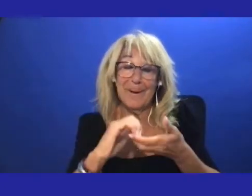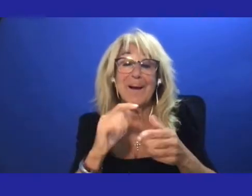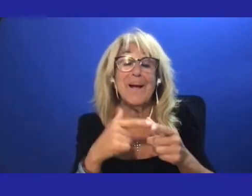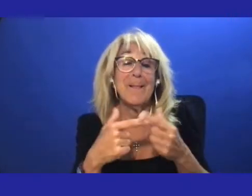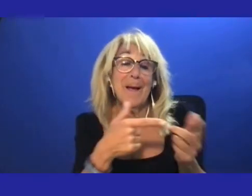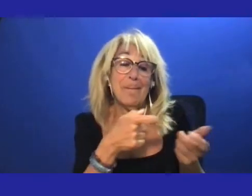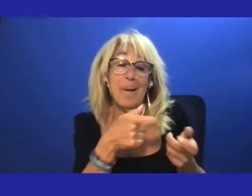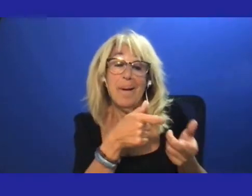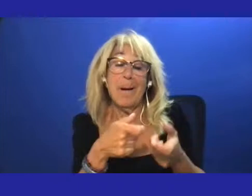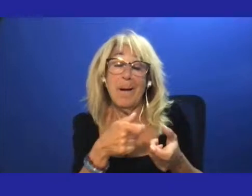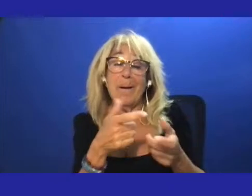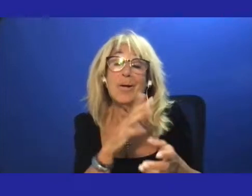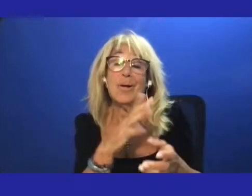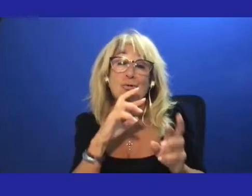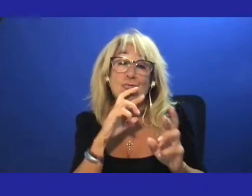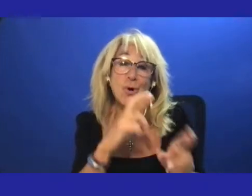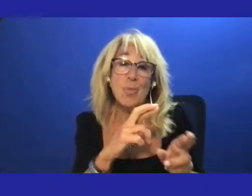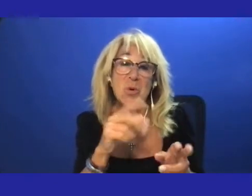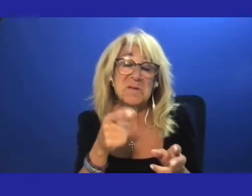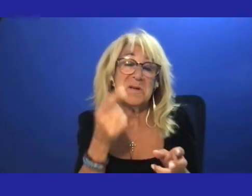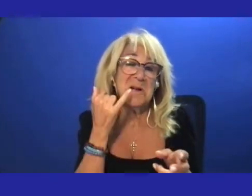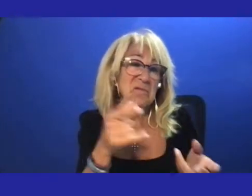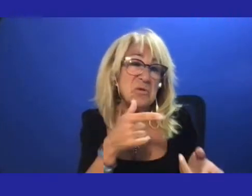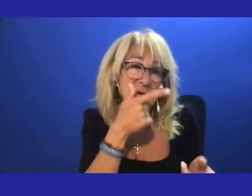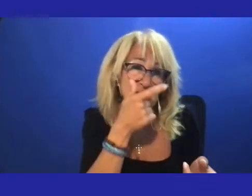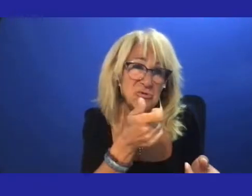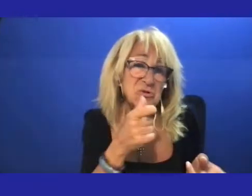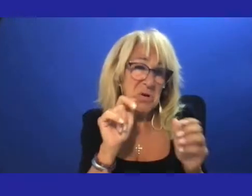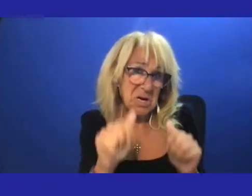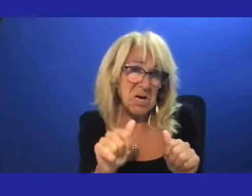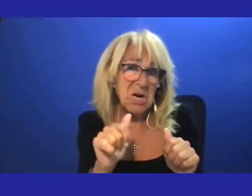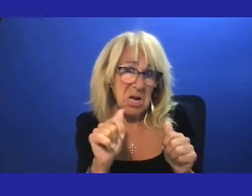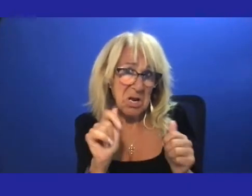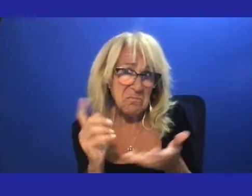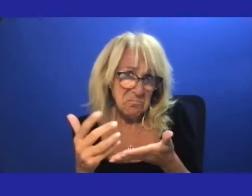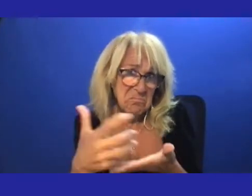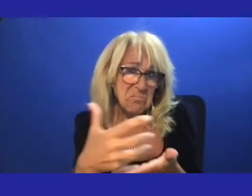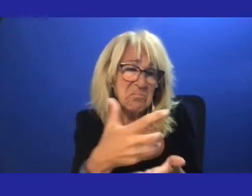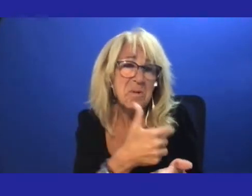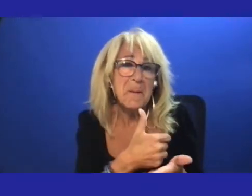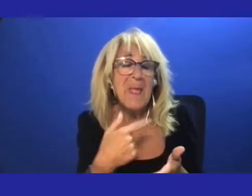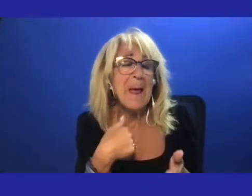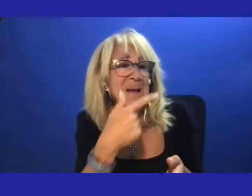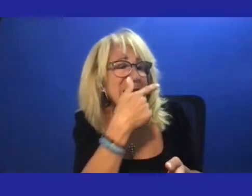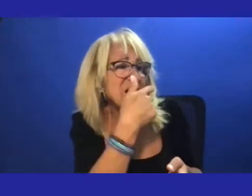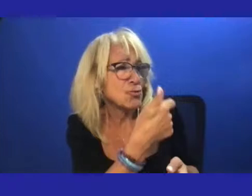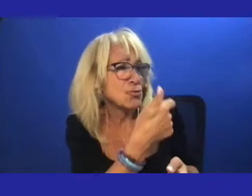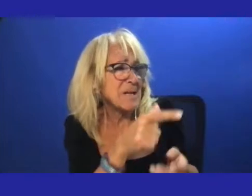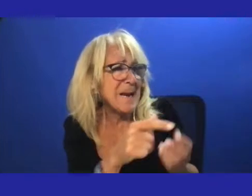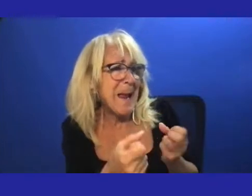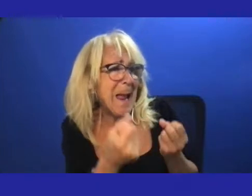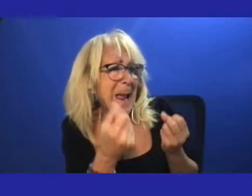that, our team can definitely put something I together. was actually interested, how much of that is done by the vendor?